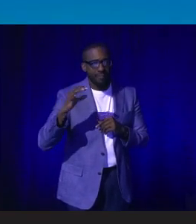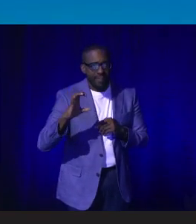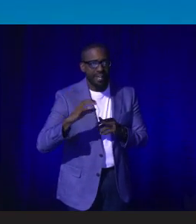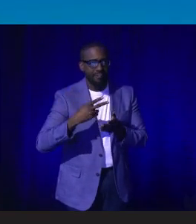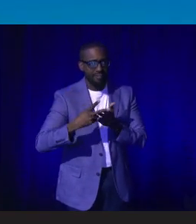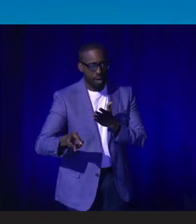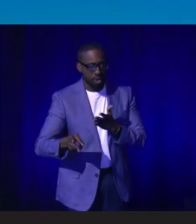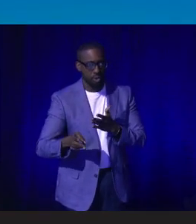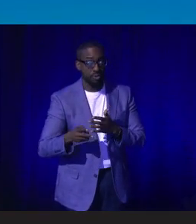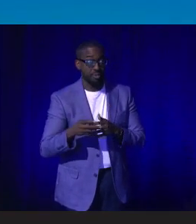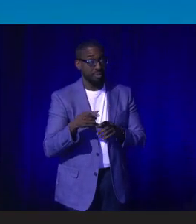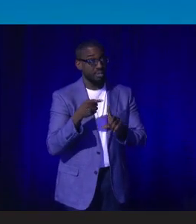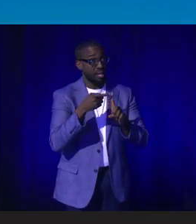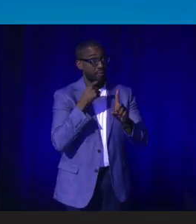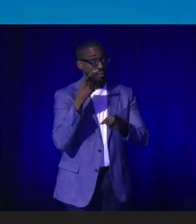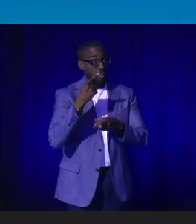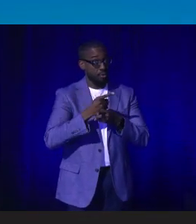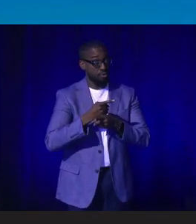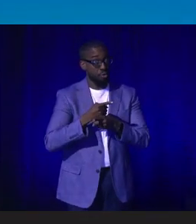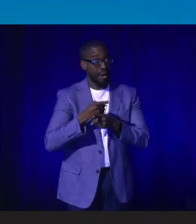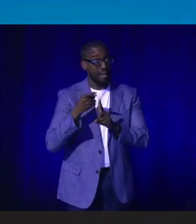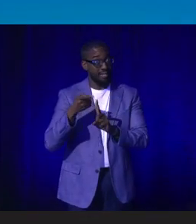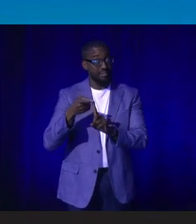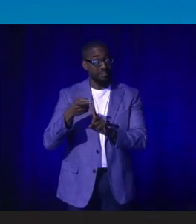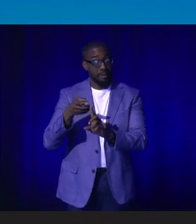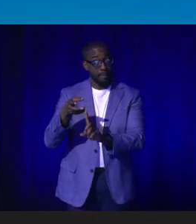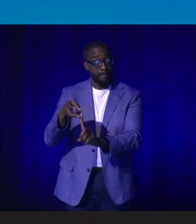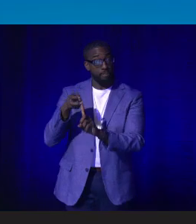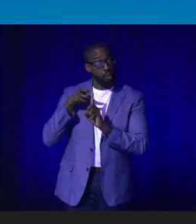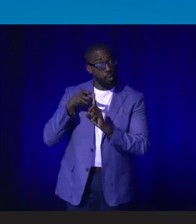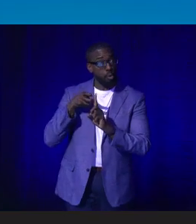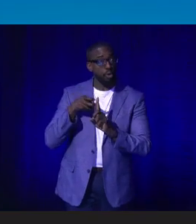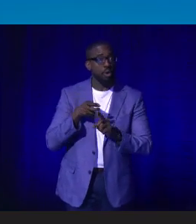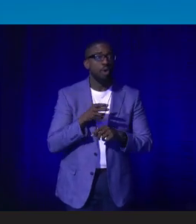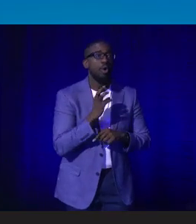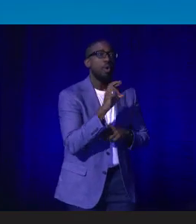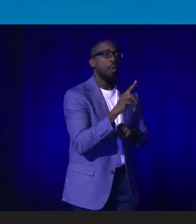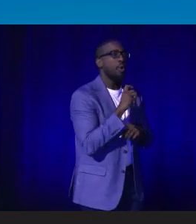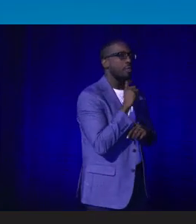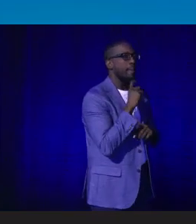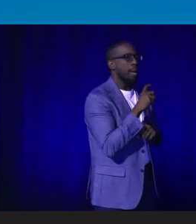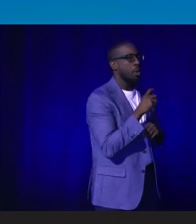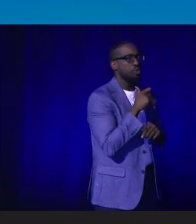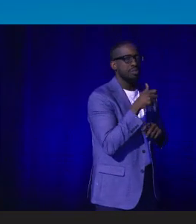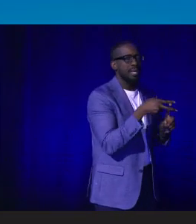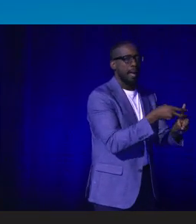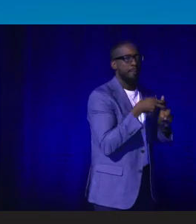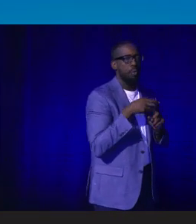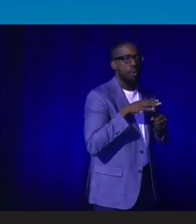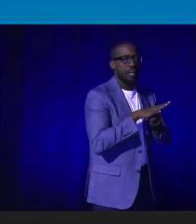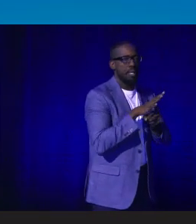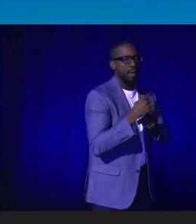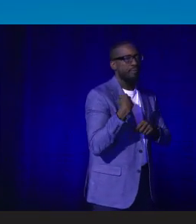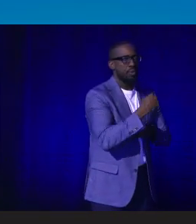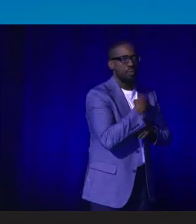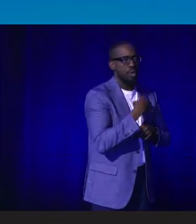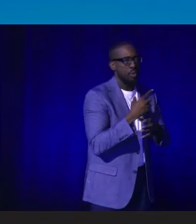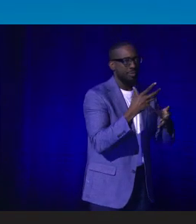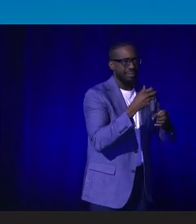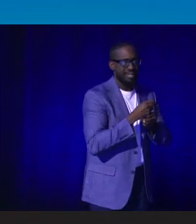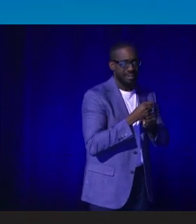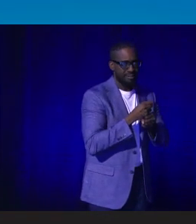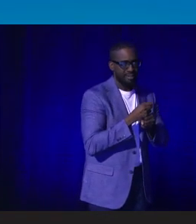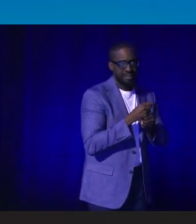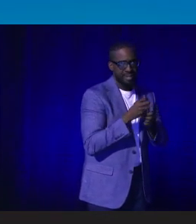the metals just redistribute the cooling enough that we don't get as much of a problem as we would